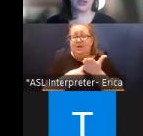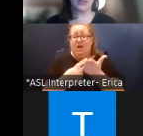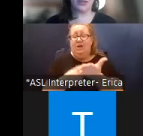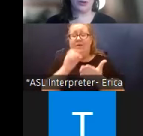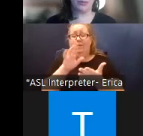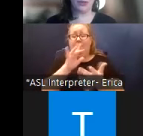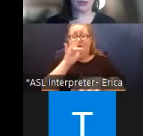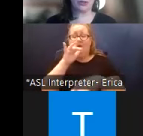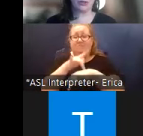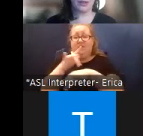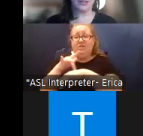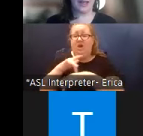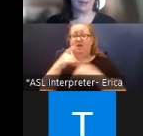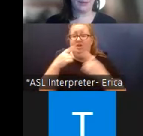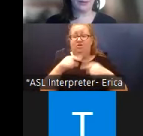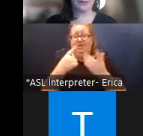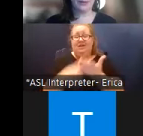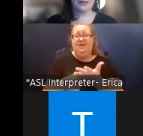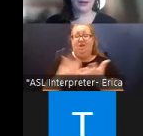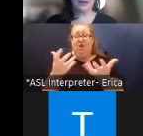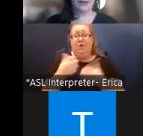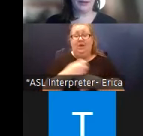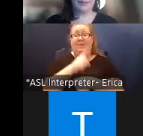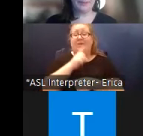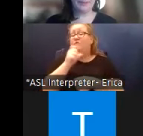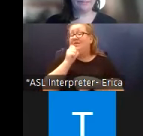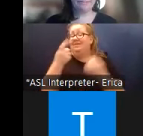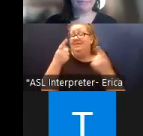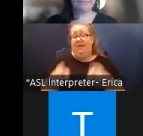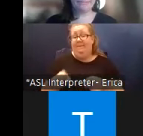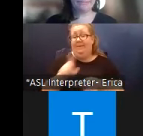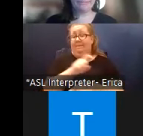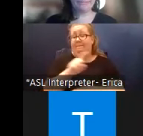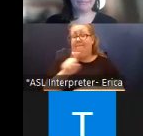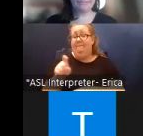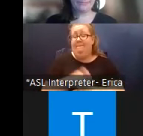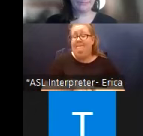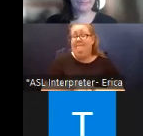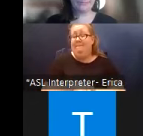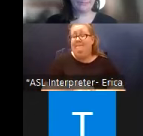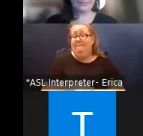on in our discussion that you want to make sure doesn't happen.